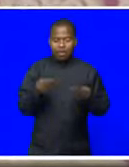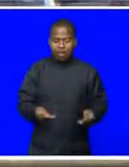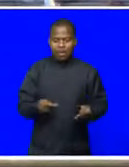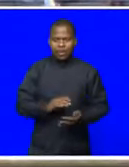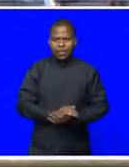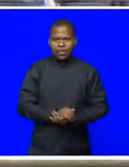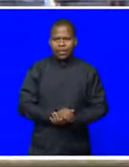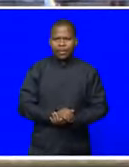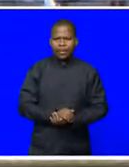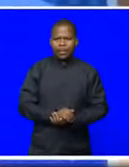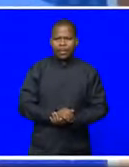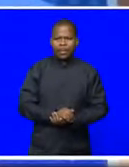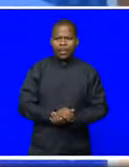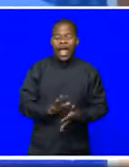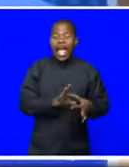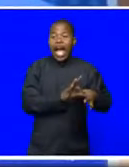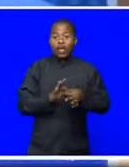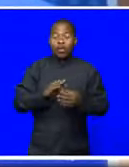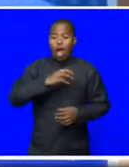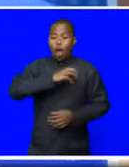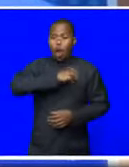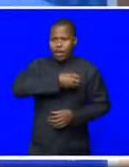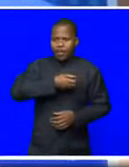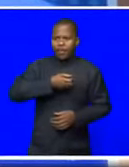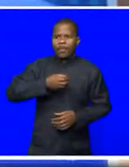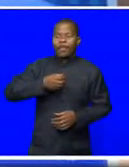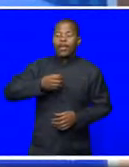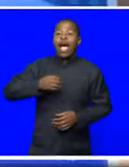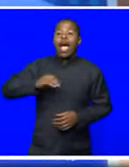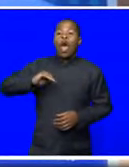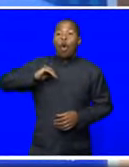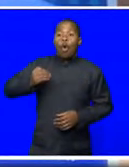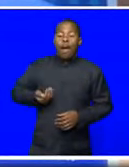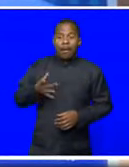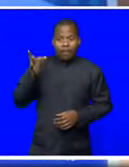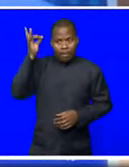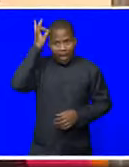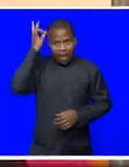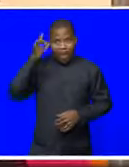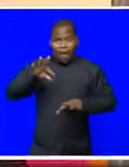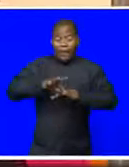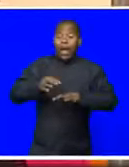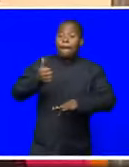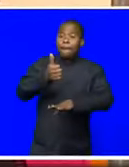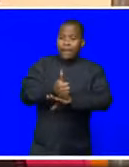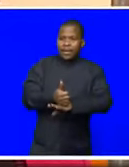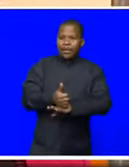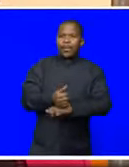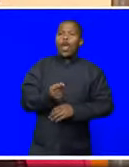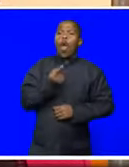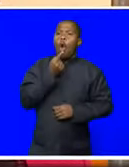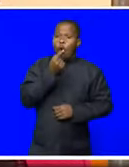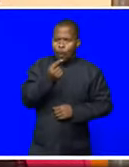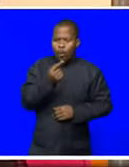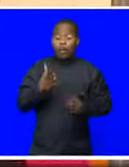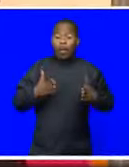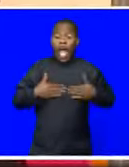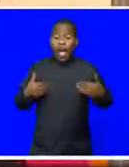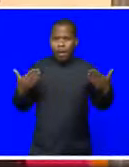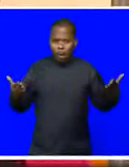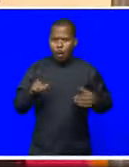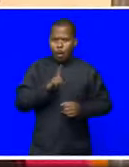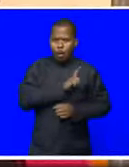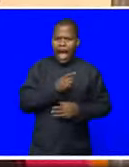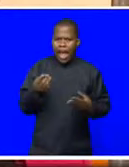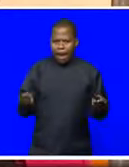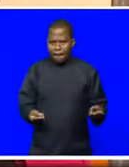Eswatini. The patron of the Eswatini Hospice at home, Inkosi Katilanga-Ngaza, says it remains the organization's top priority to see the nation joining